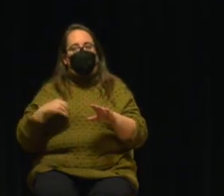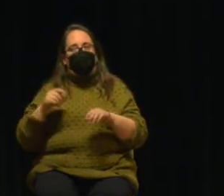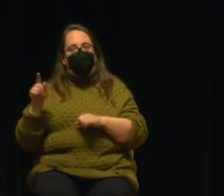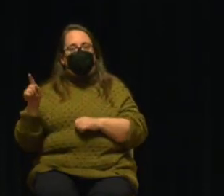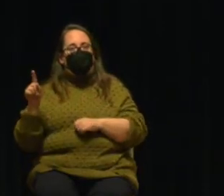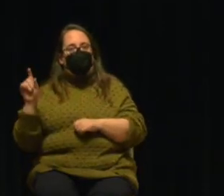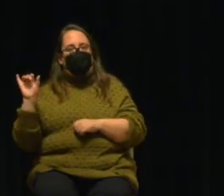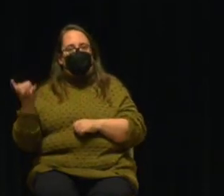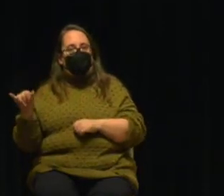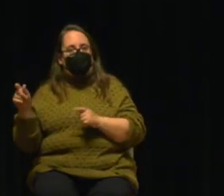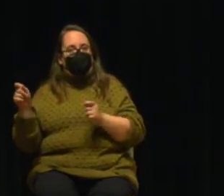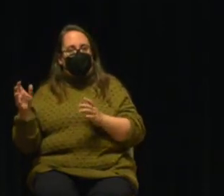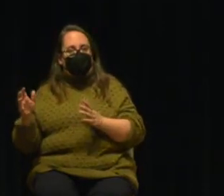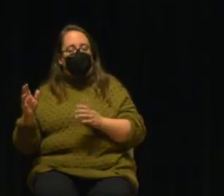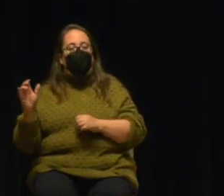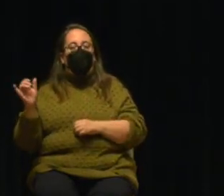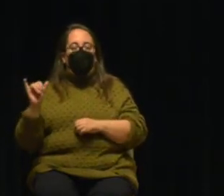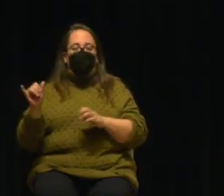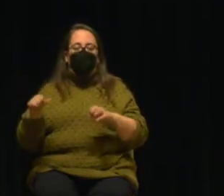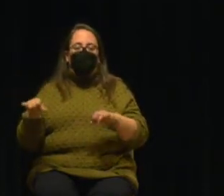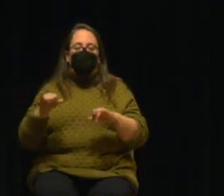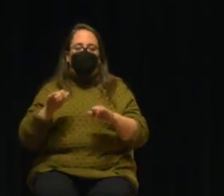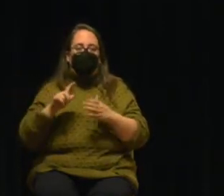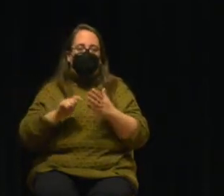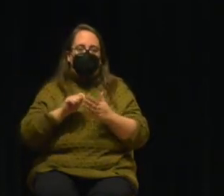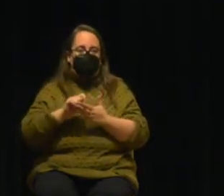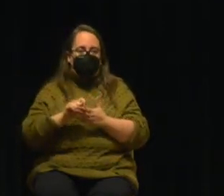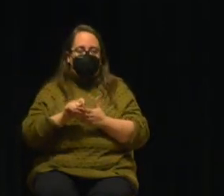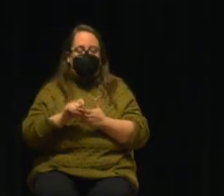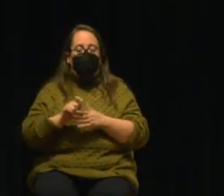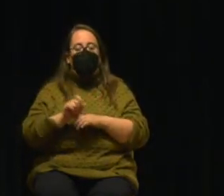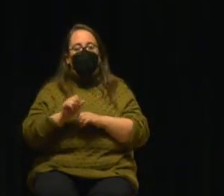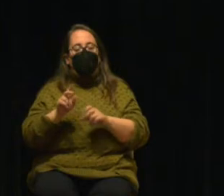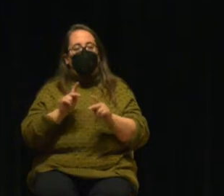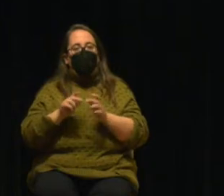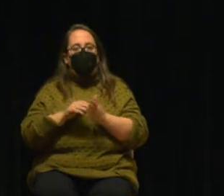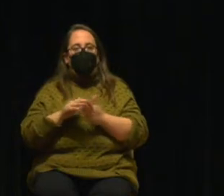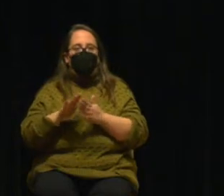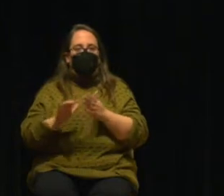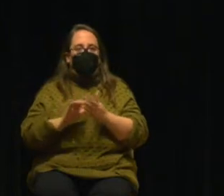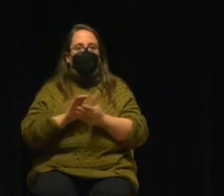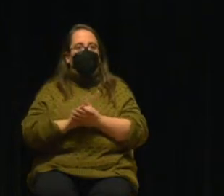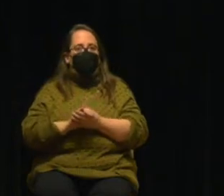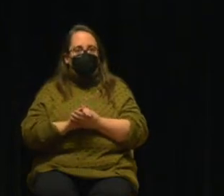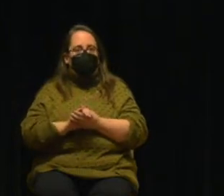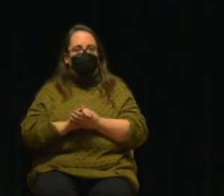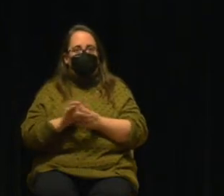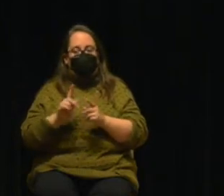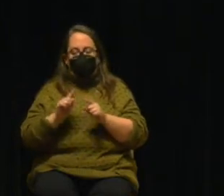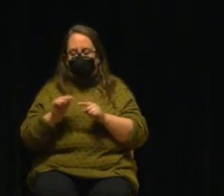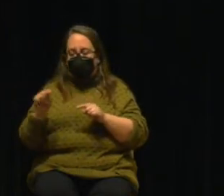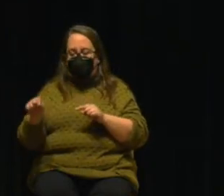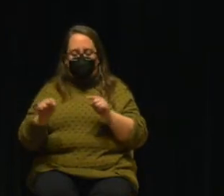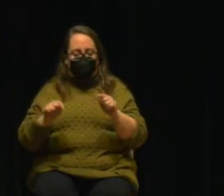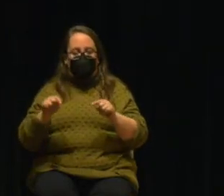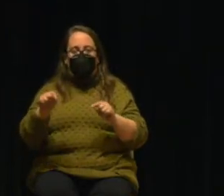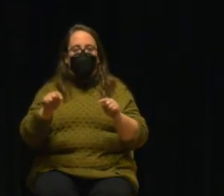master. This is also common in this period, where enslaved people were often married to those who were enslaved to others.